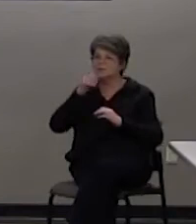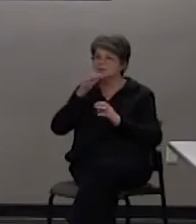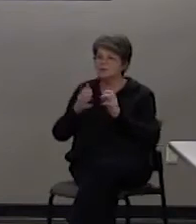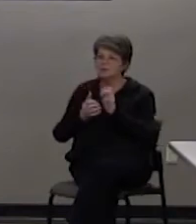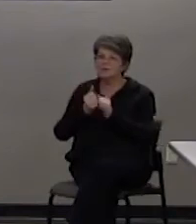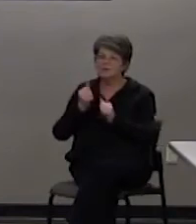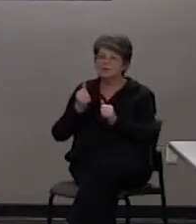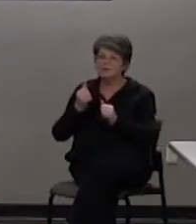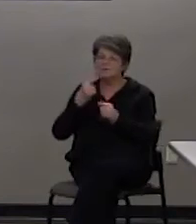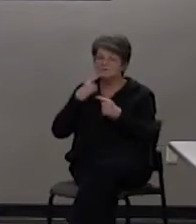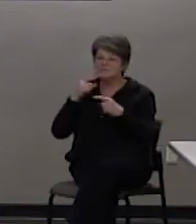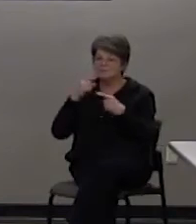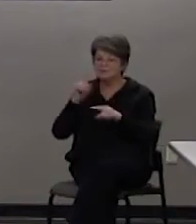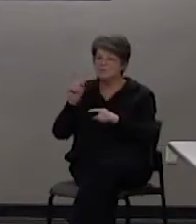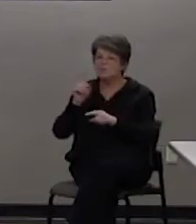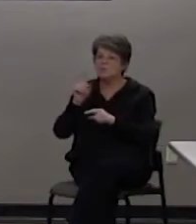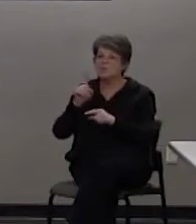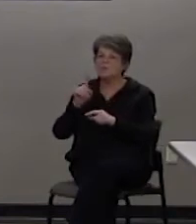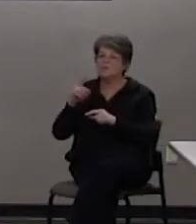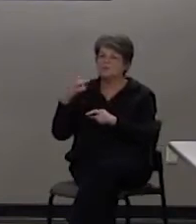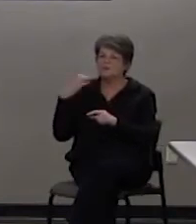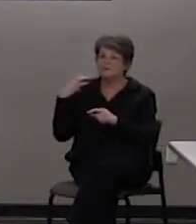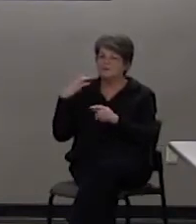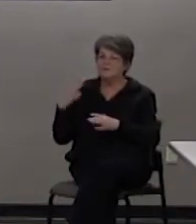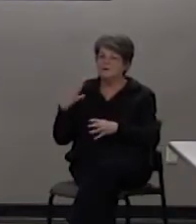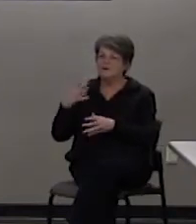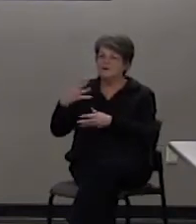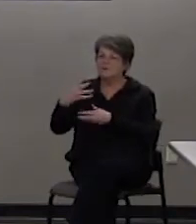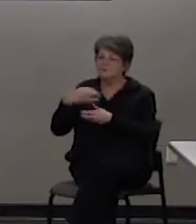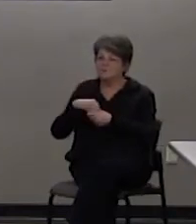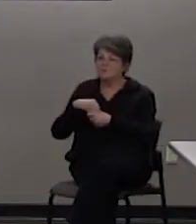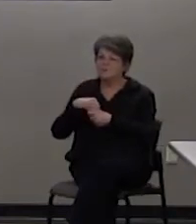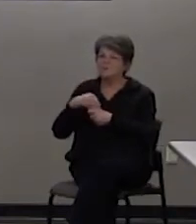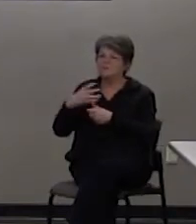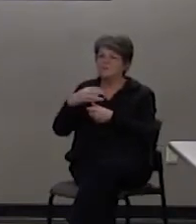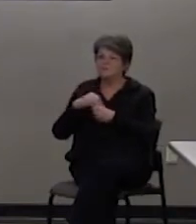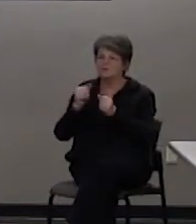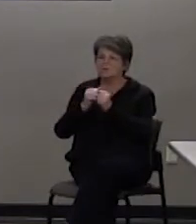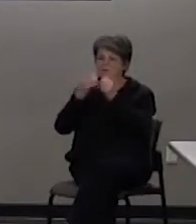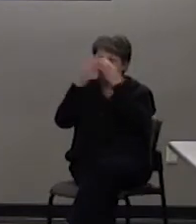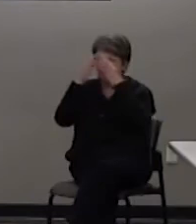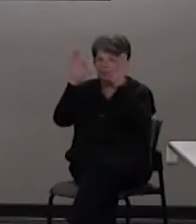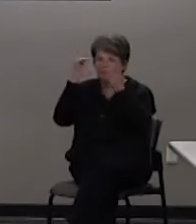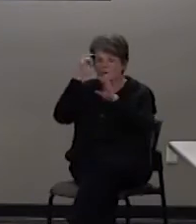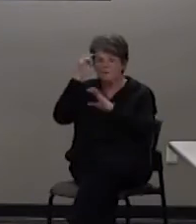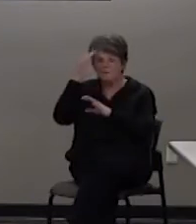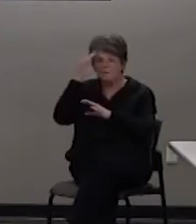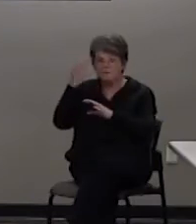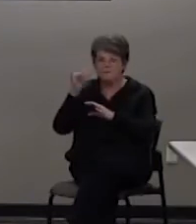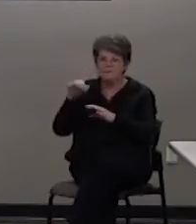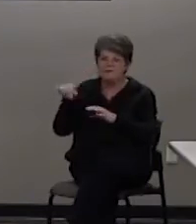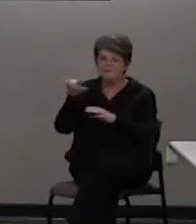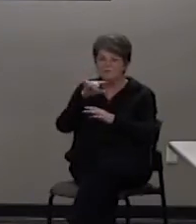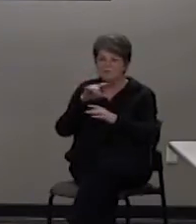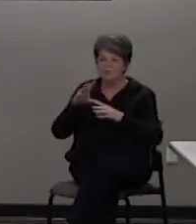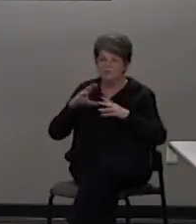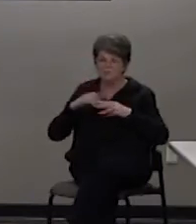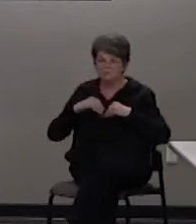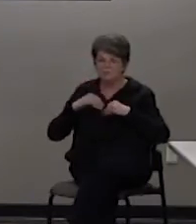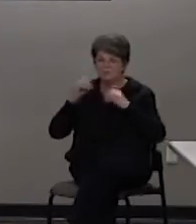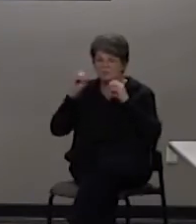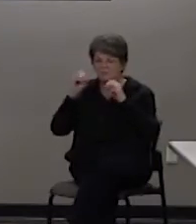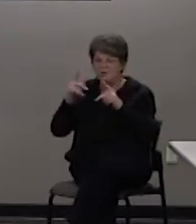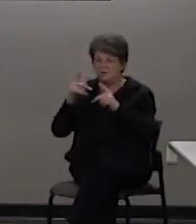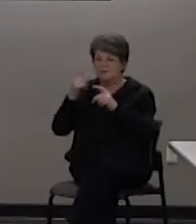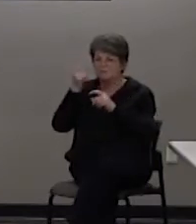in economic development are ones where the elected officials engage and engage with an open mind. Because if you are okay with understanding